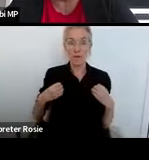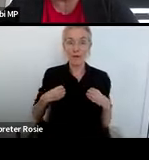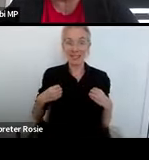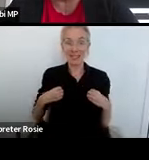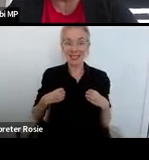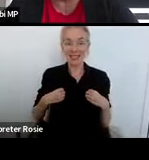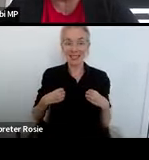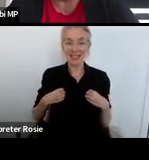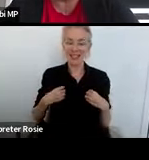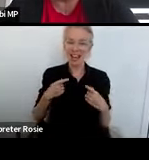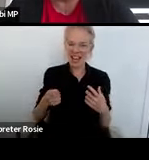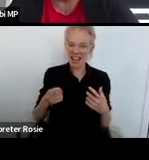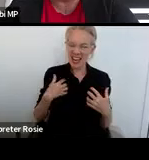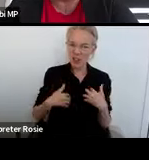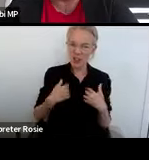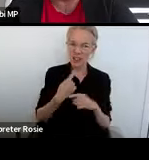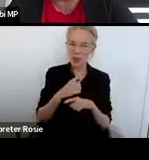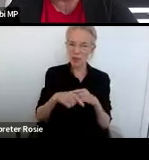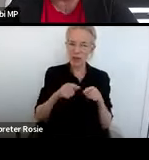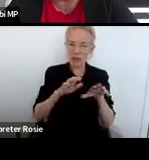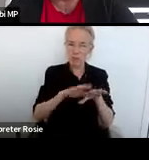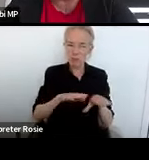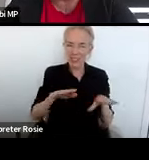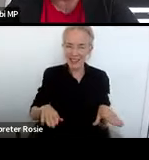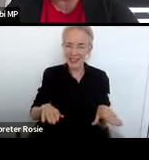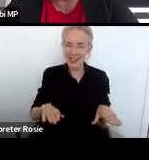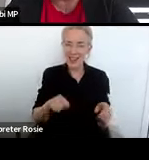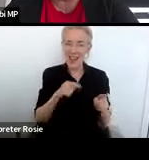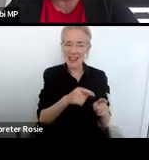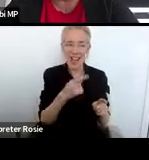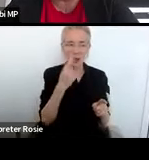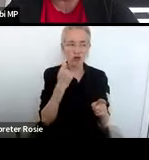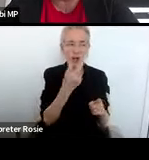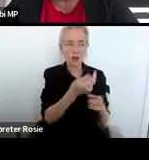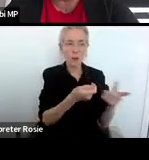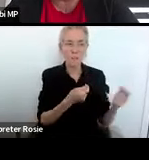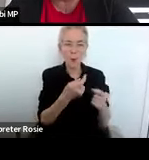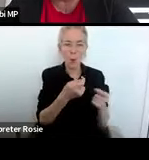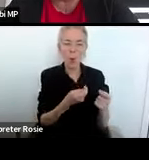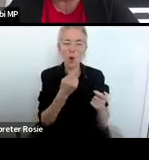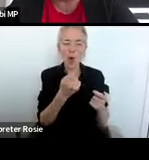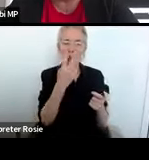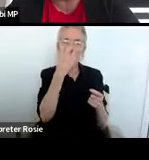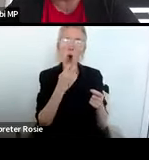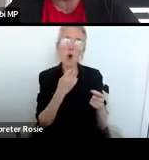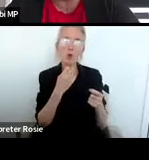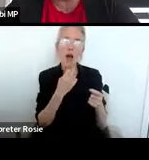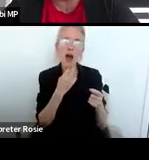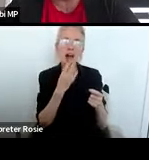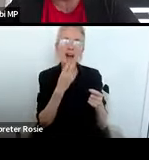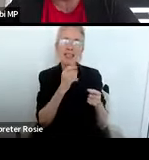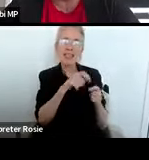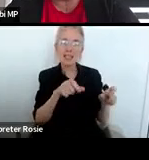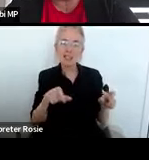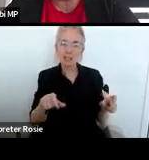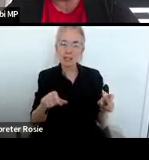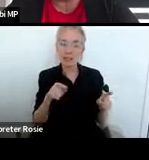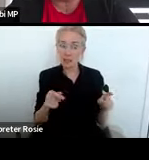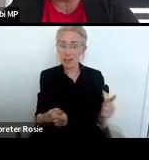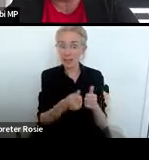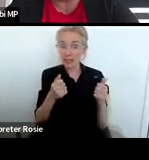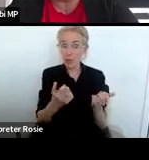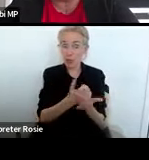Pound information was amazing. You know, that untapped customer base, for example. But